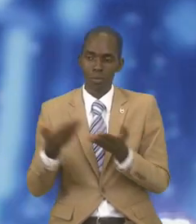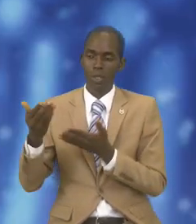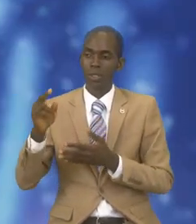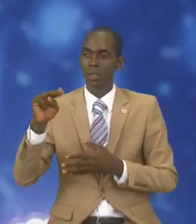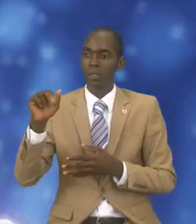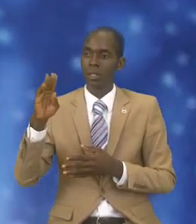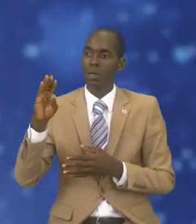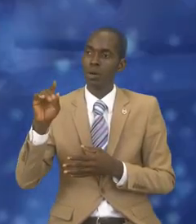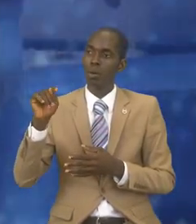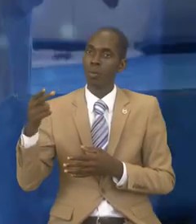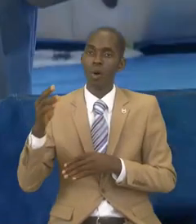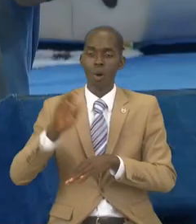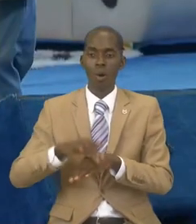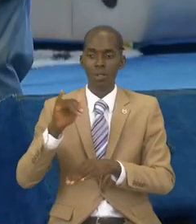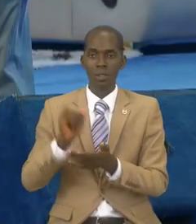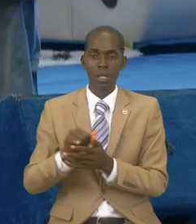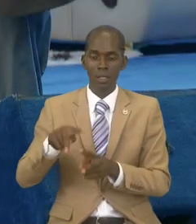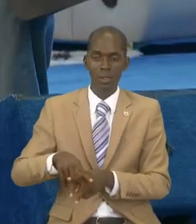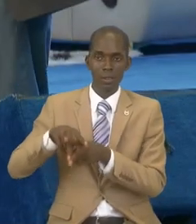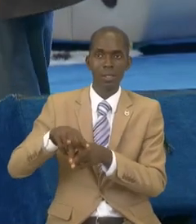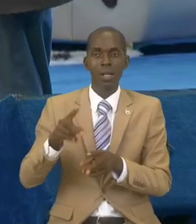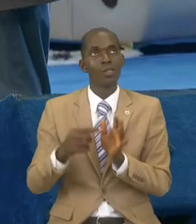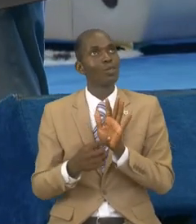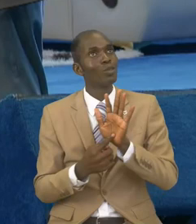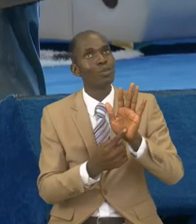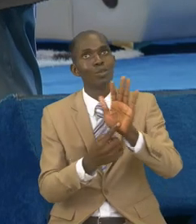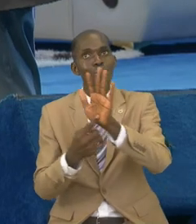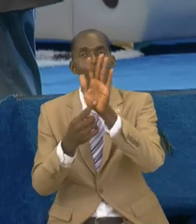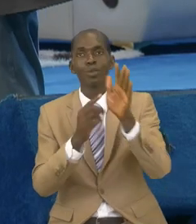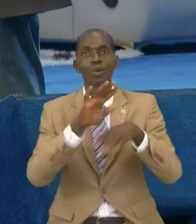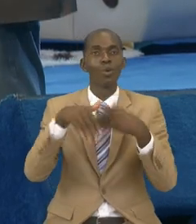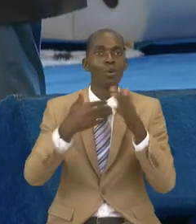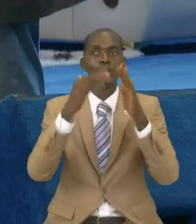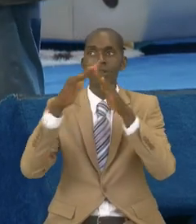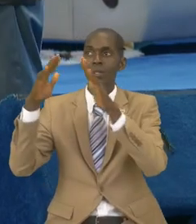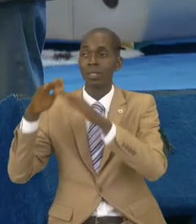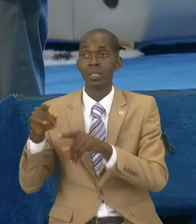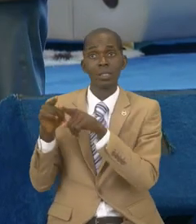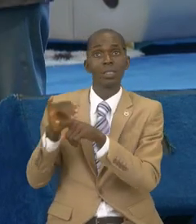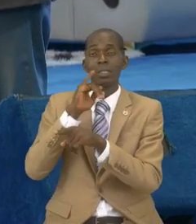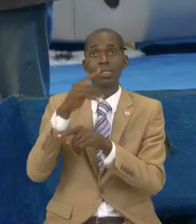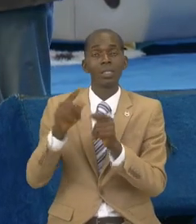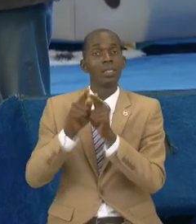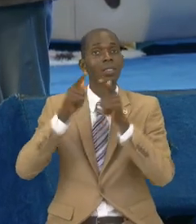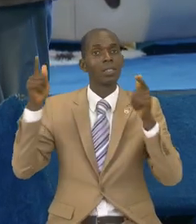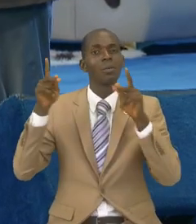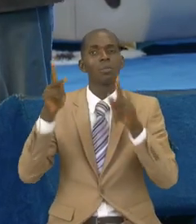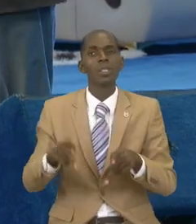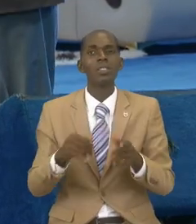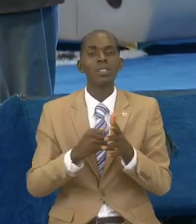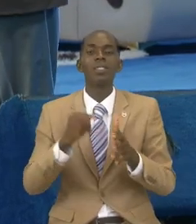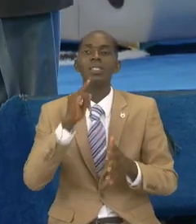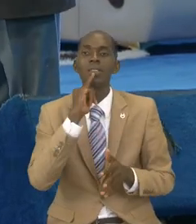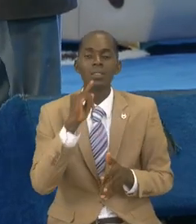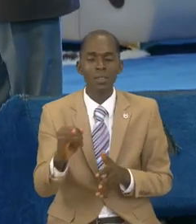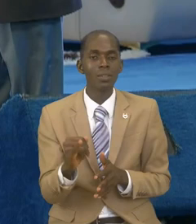that horse and show the whole city, this is a great man. It's flattery. And